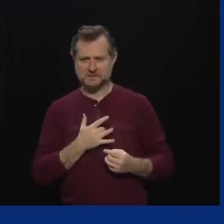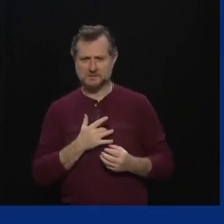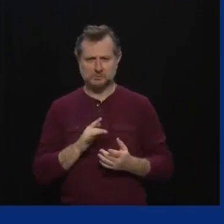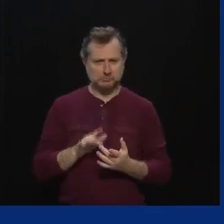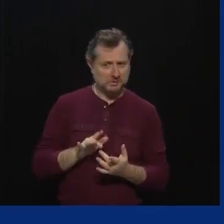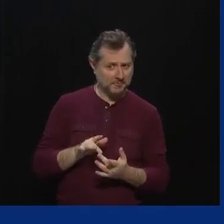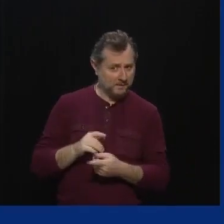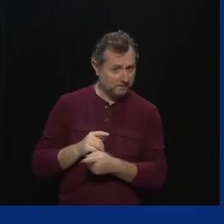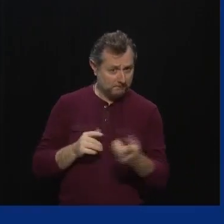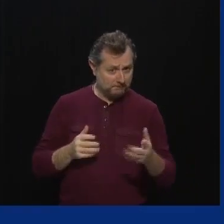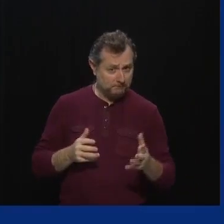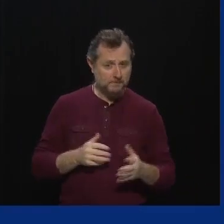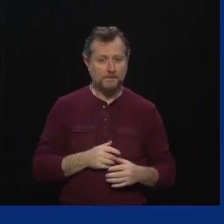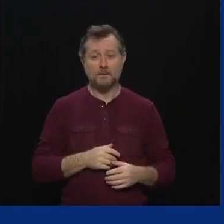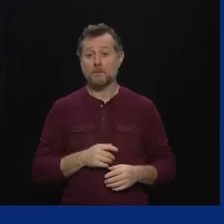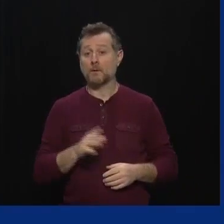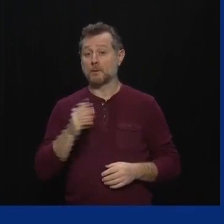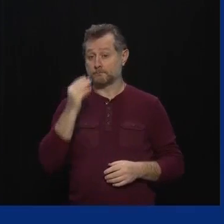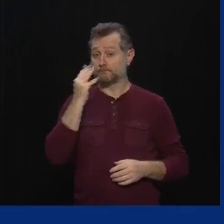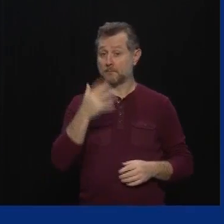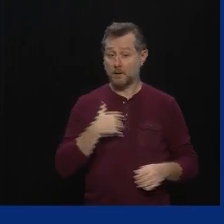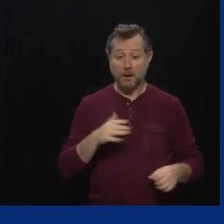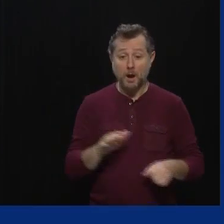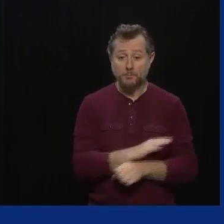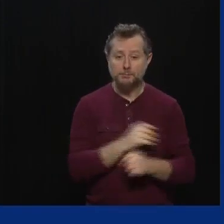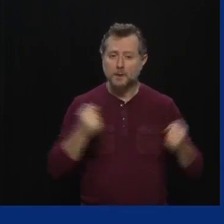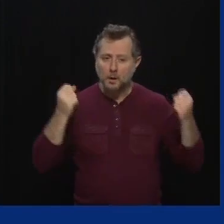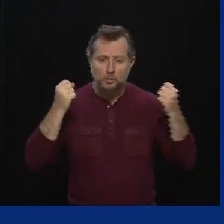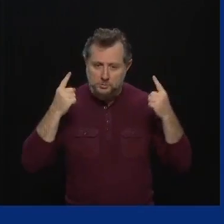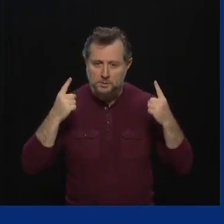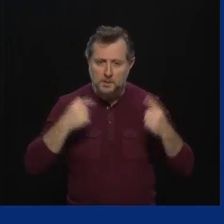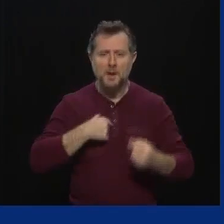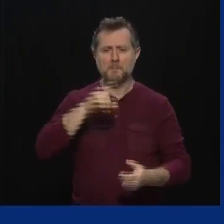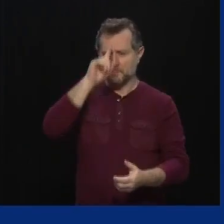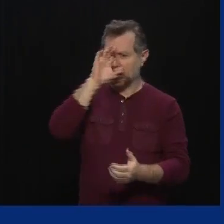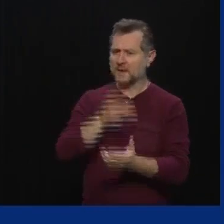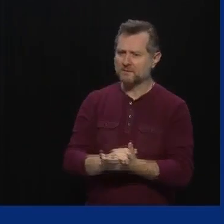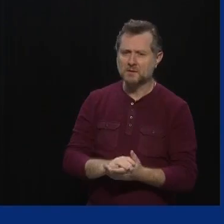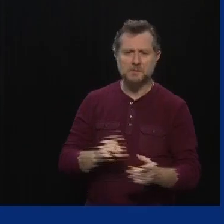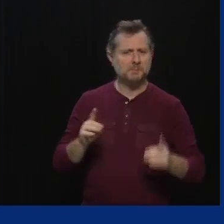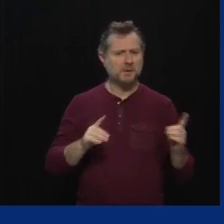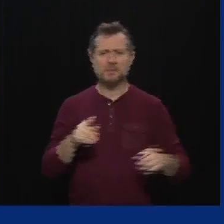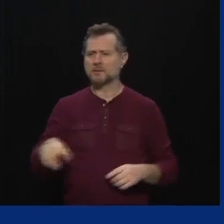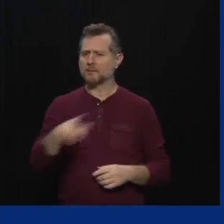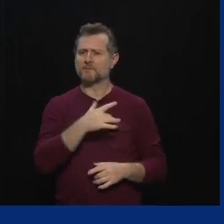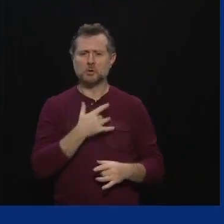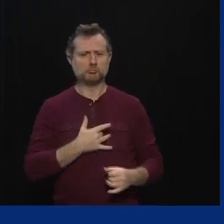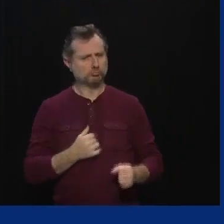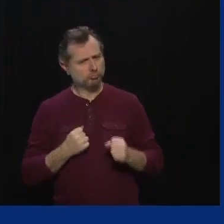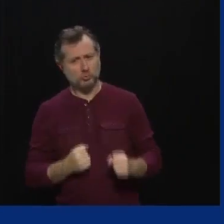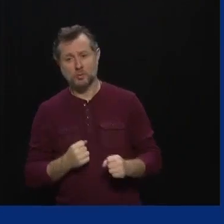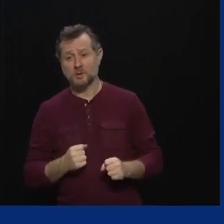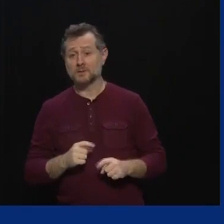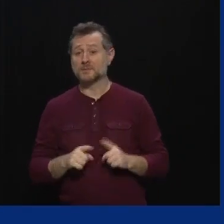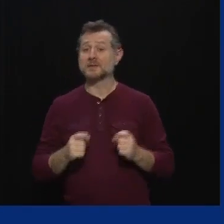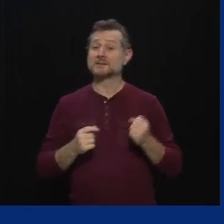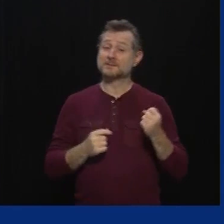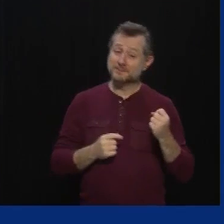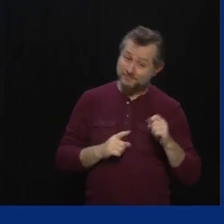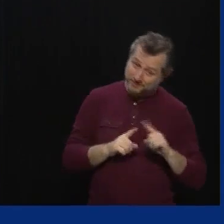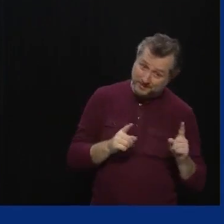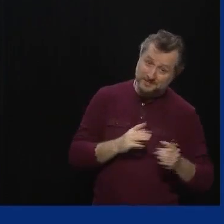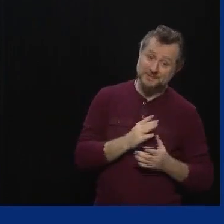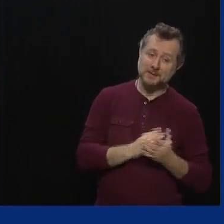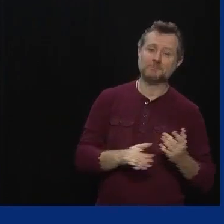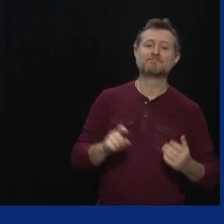understand, Michael. I have no doubt that people feel strongly about this, but sometimes you have to do a calculation of what is